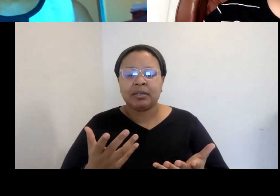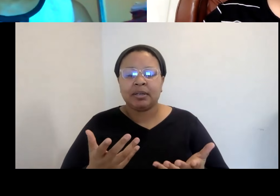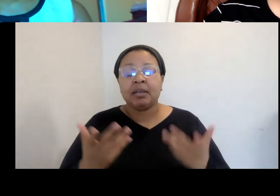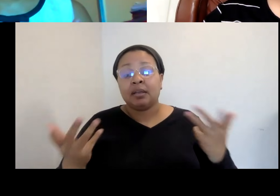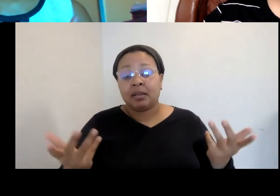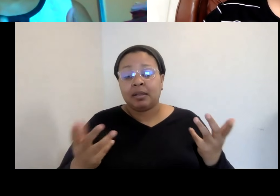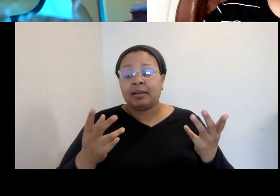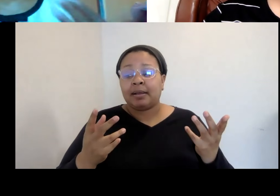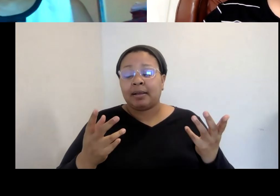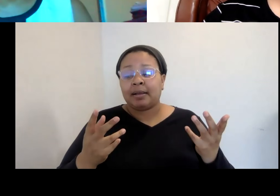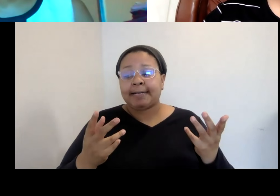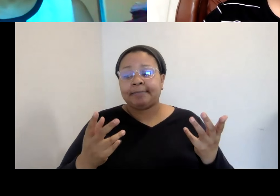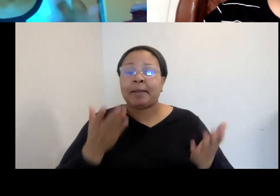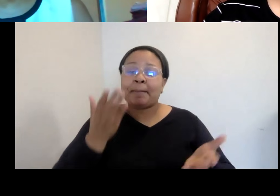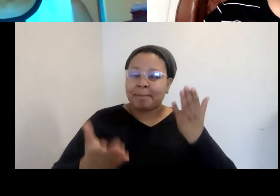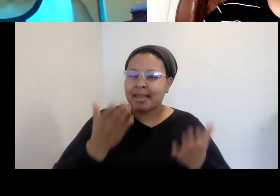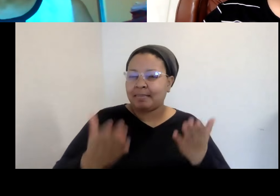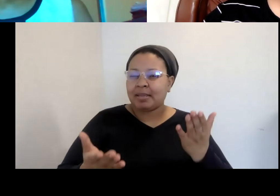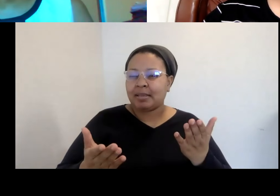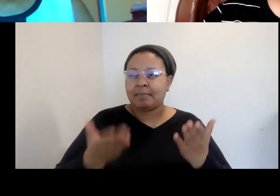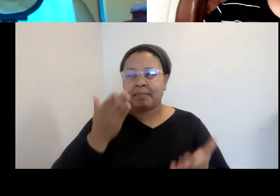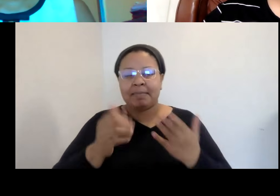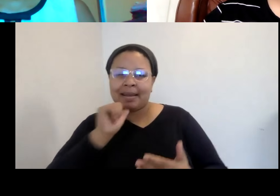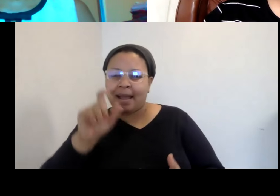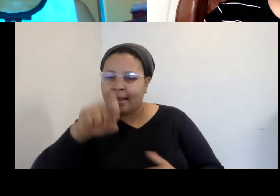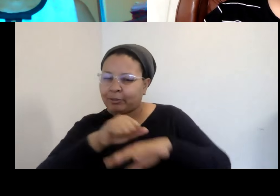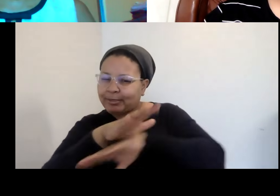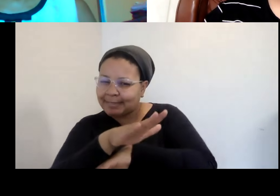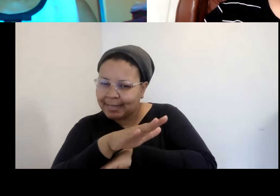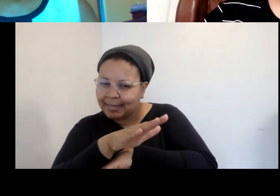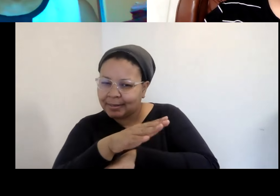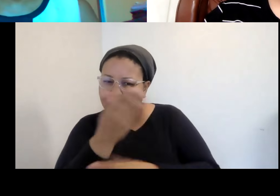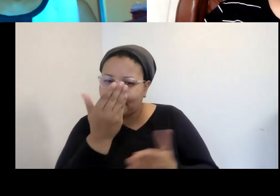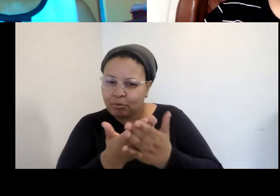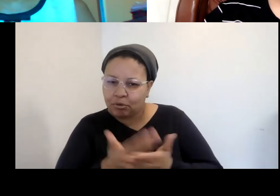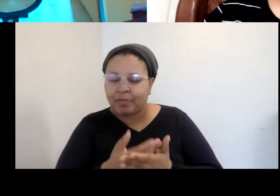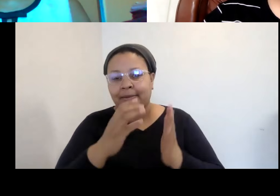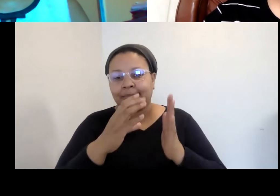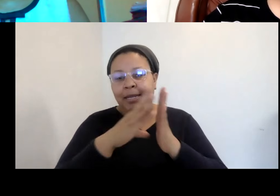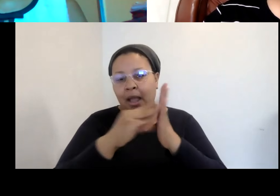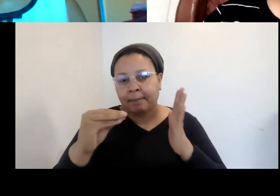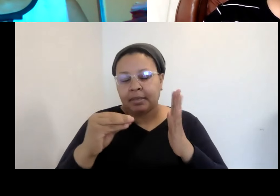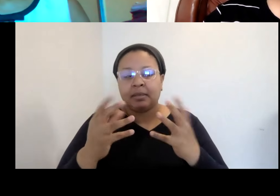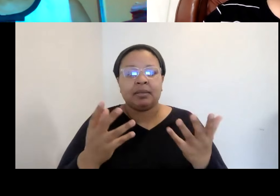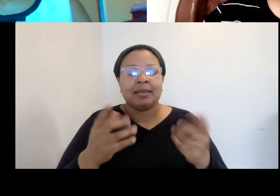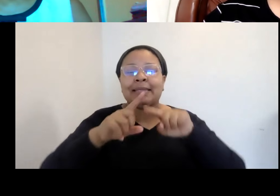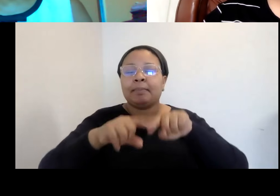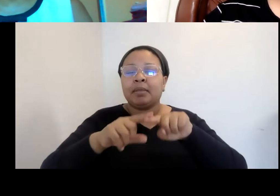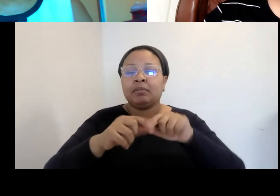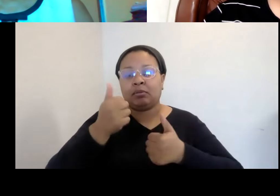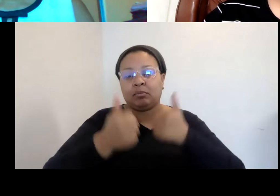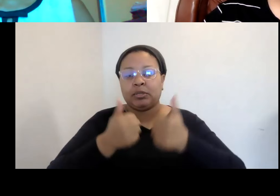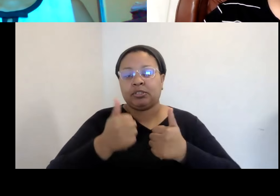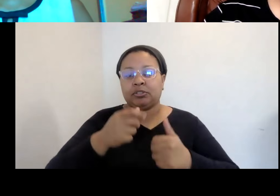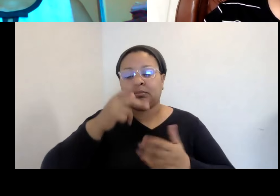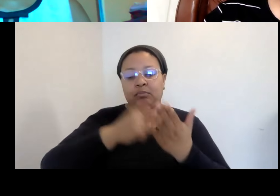that you may or may not have to send it in, or at least a copy of it in, just depending on what program you sign up